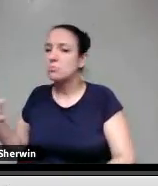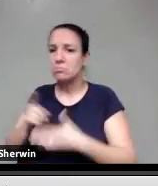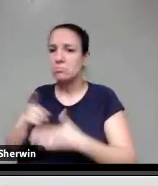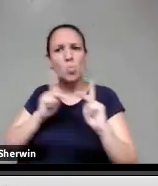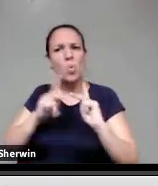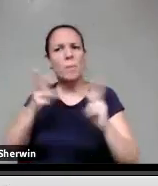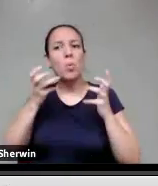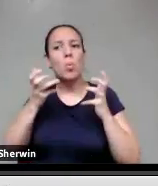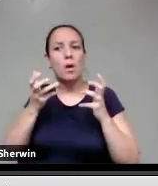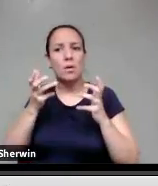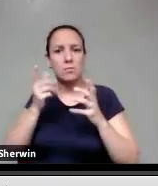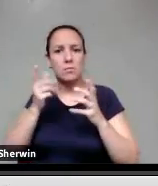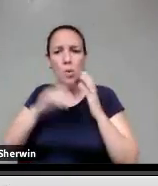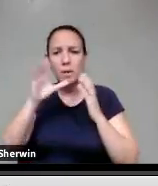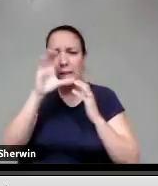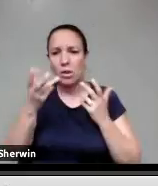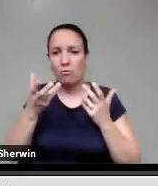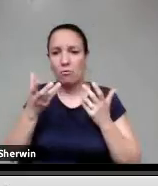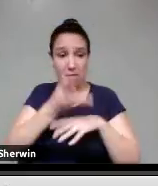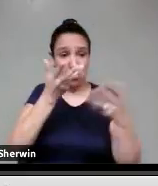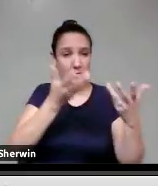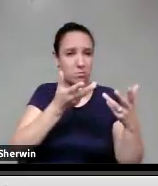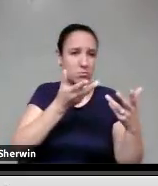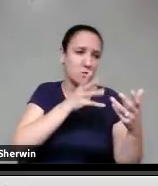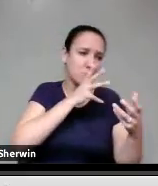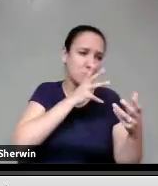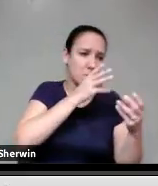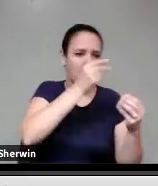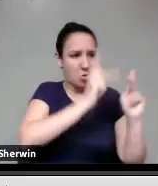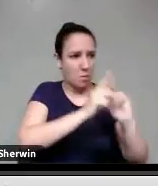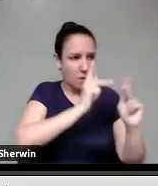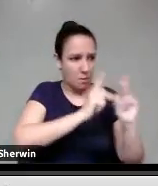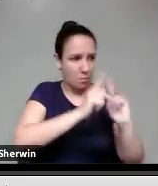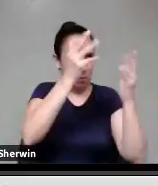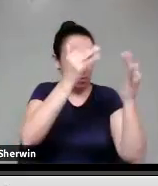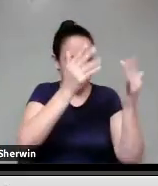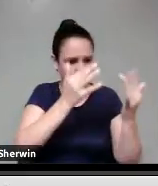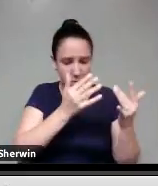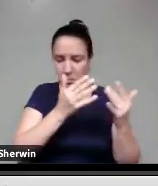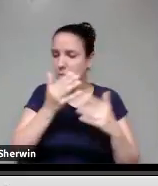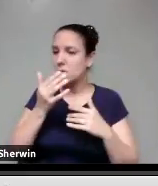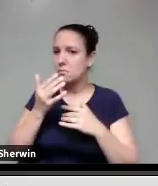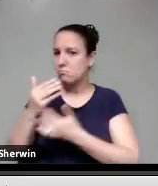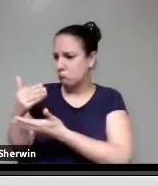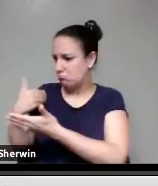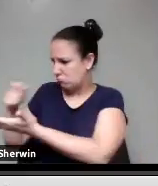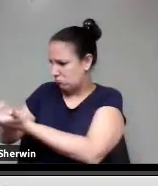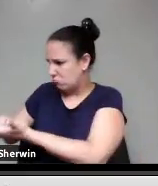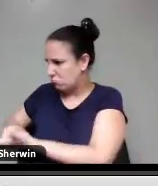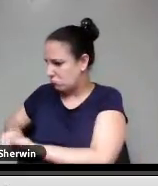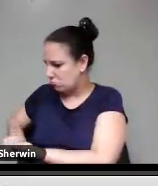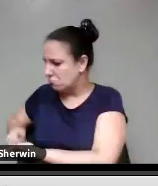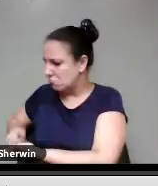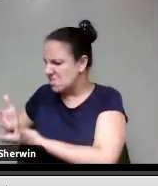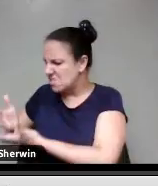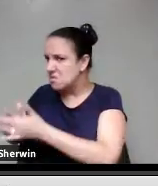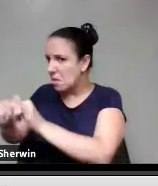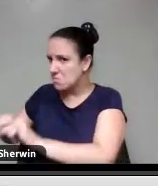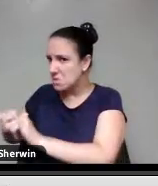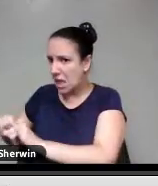looking for. After you've talked to a couple dozen people, you'll probably have a general list of what they would like to see or